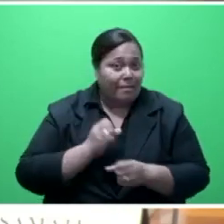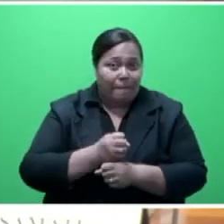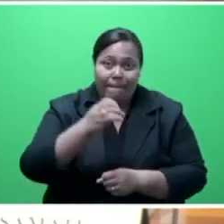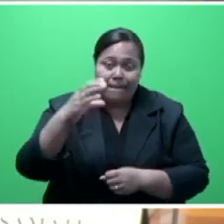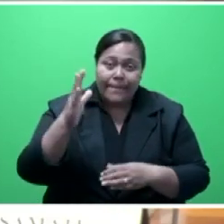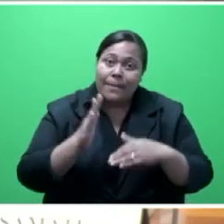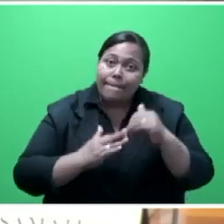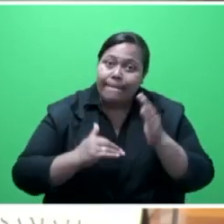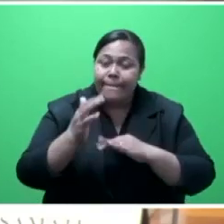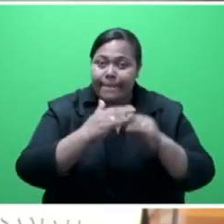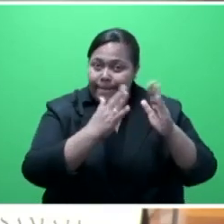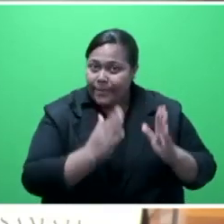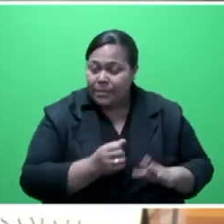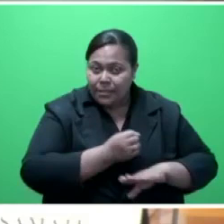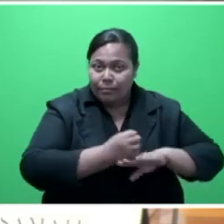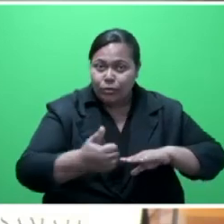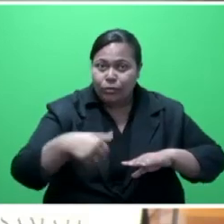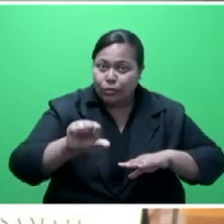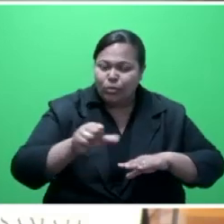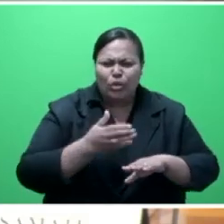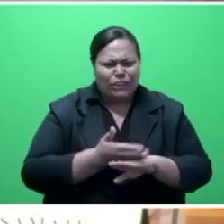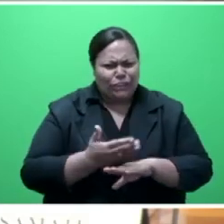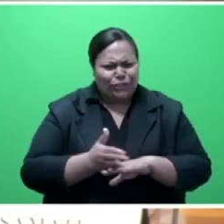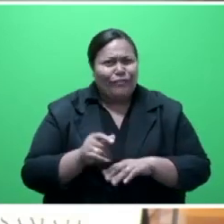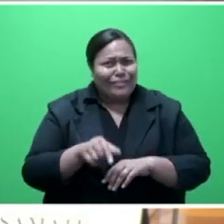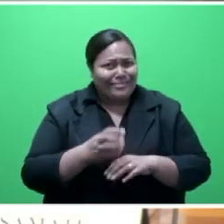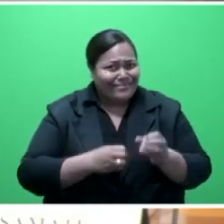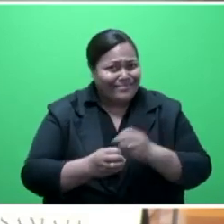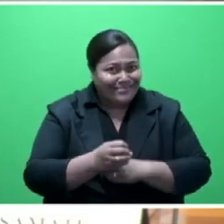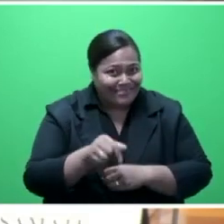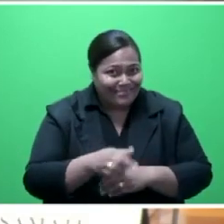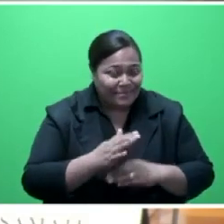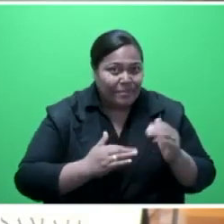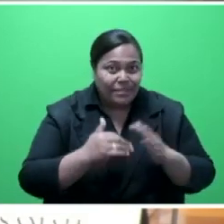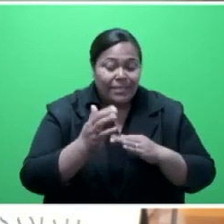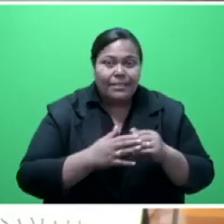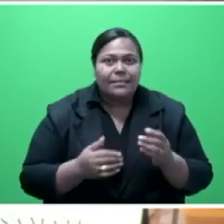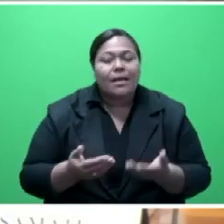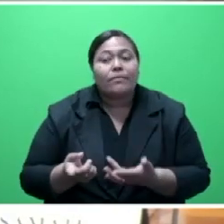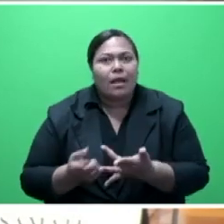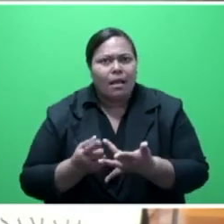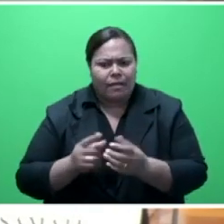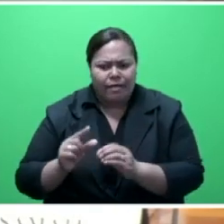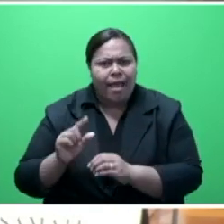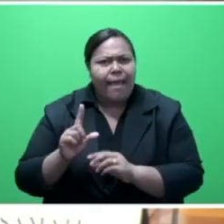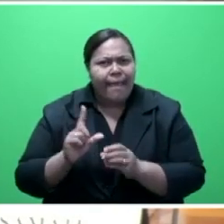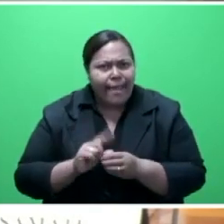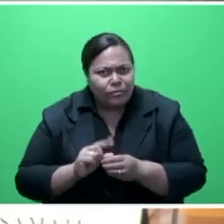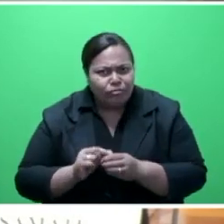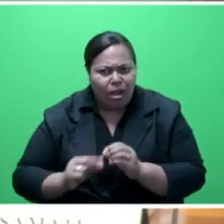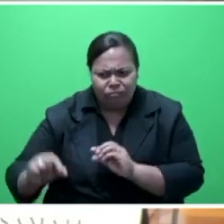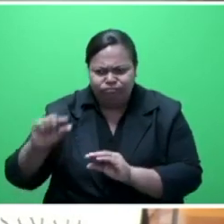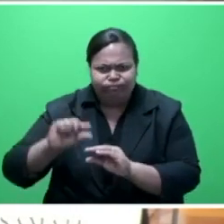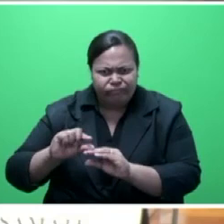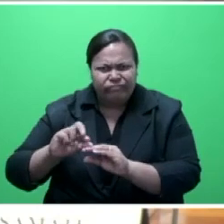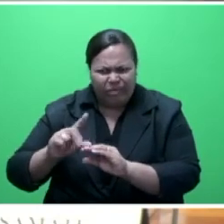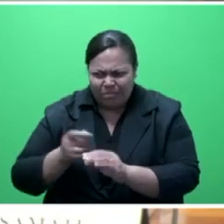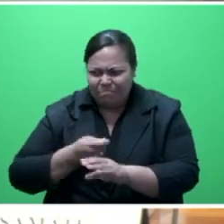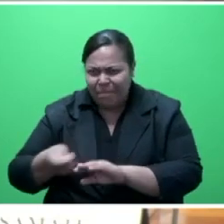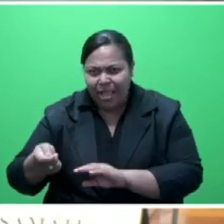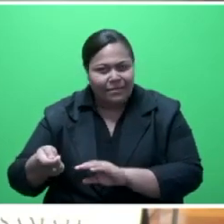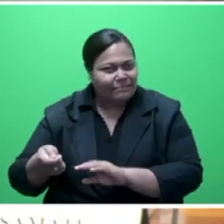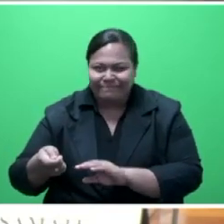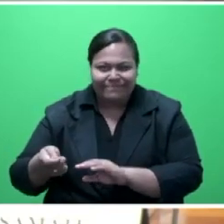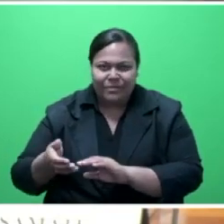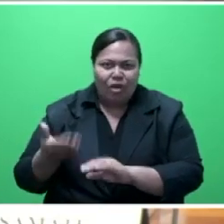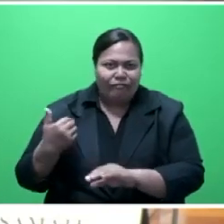government use, say a new office building, the duty will be waived in all the raw materials, machinery and equipment necessary for construction. Once